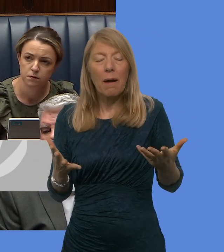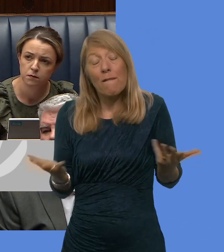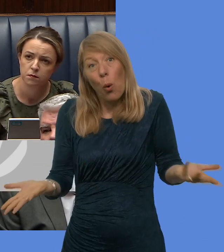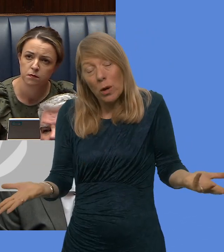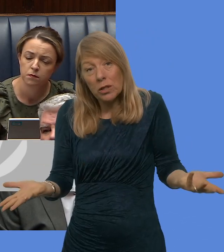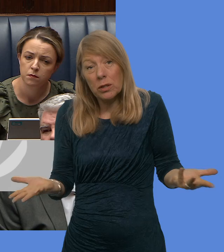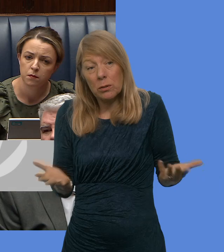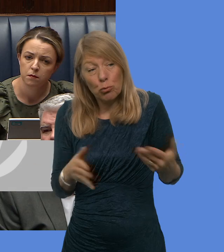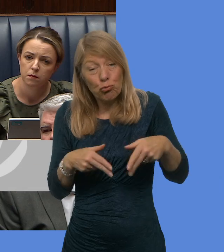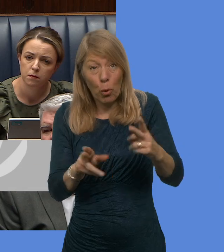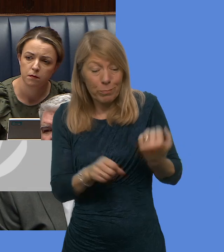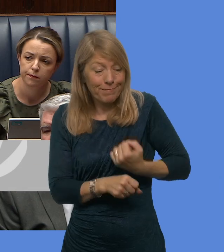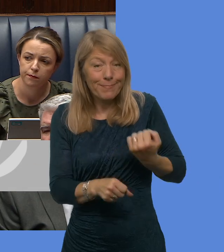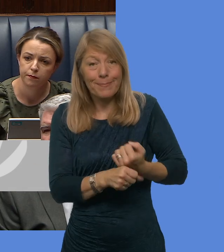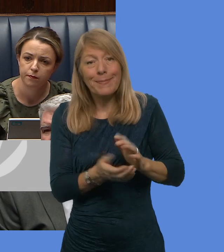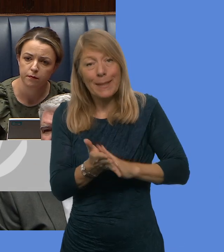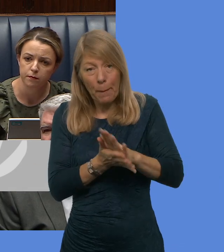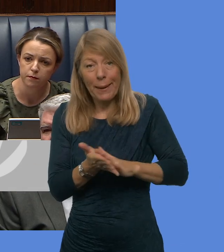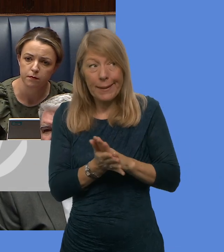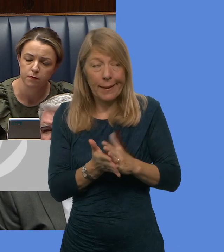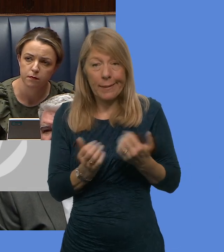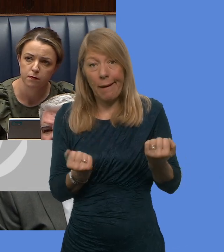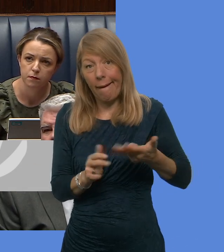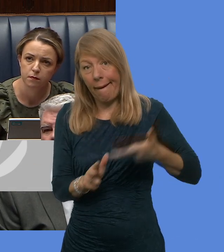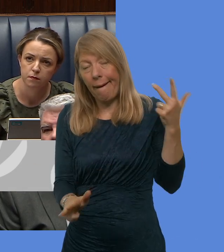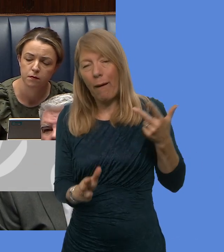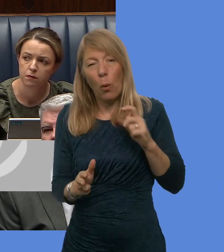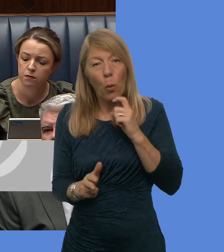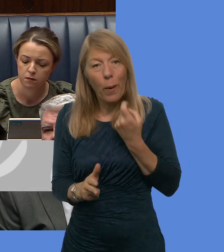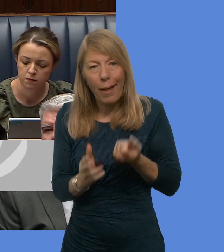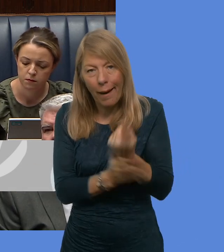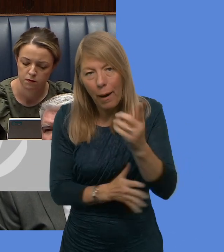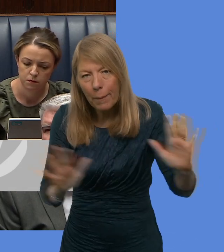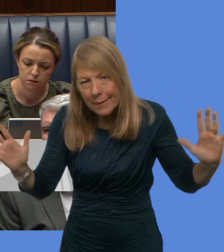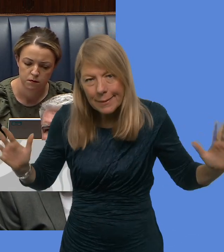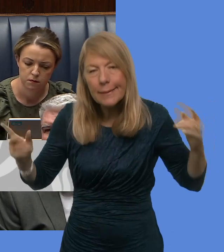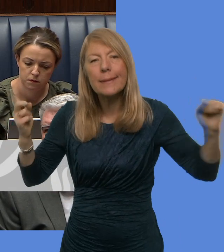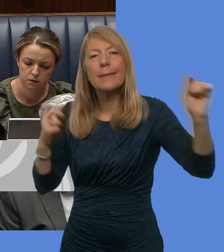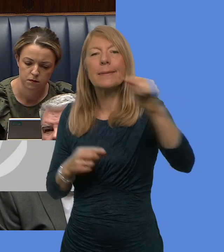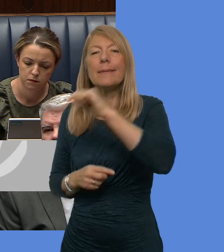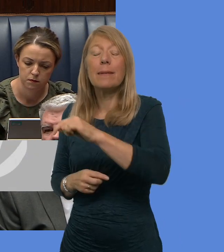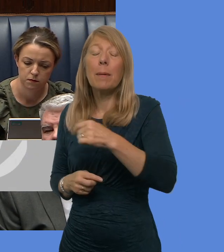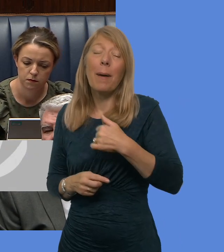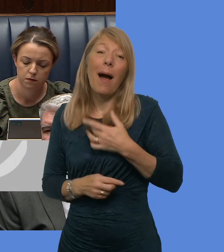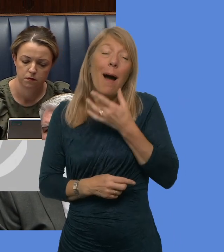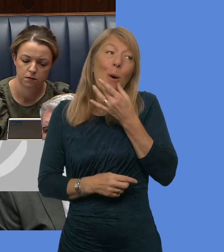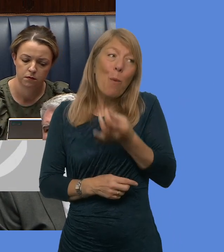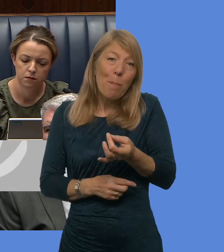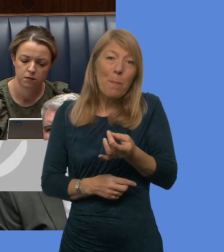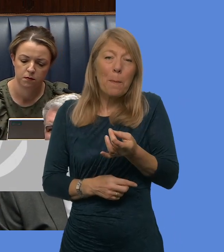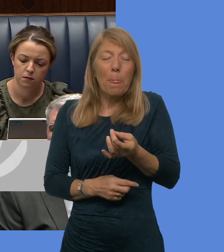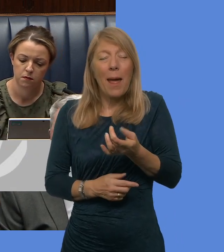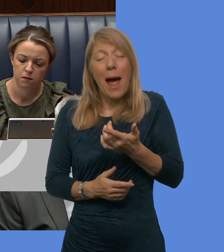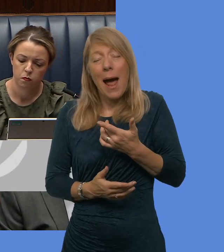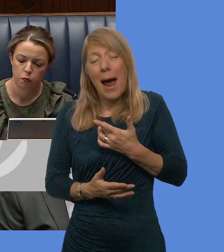out inconvenience. There is going to be inconvenience as a result of this scheme and other schemes, but I hope and have no doubt suspect